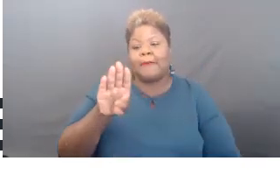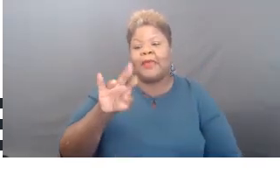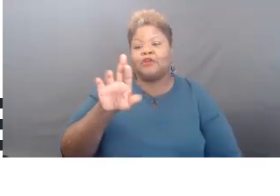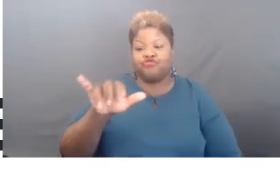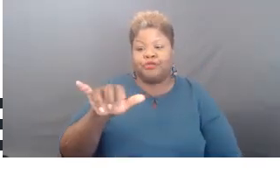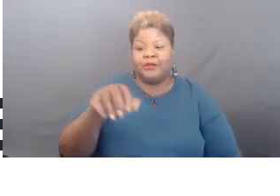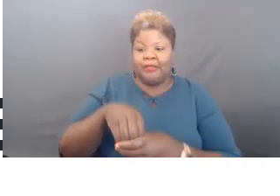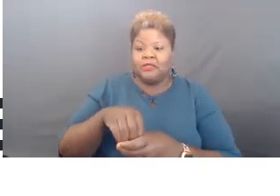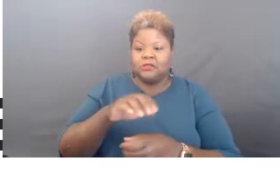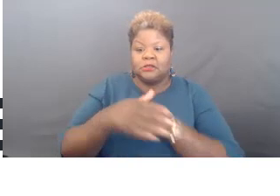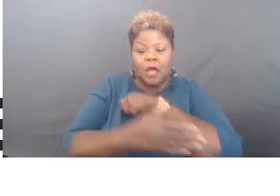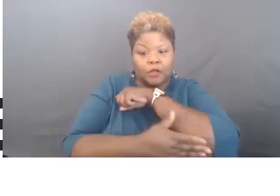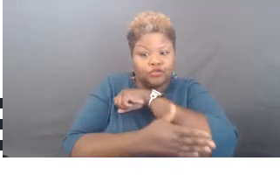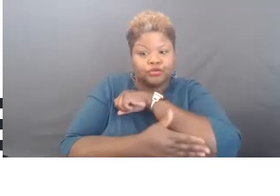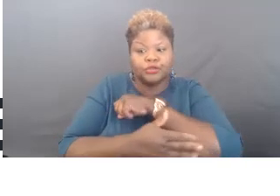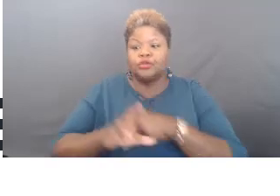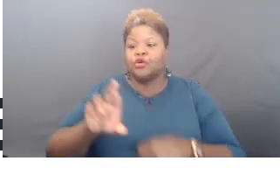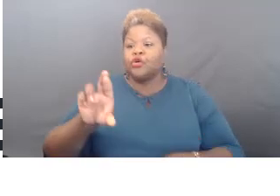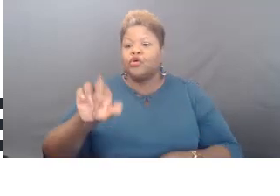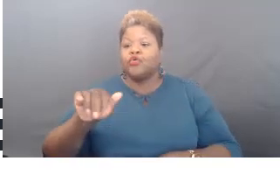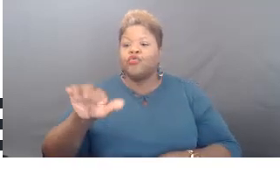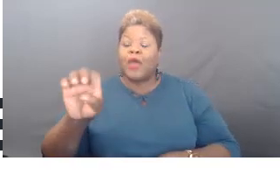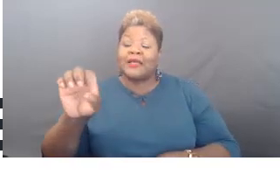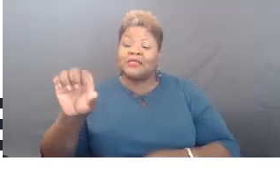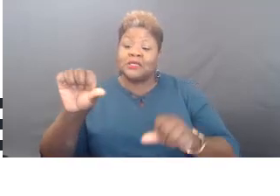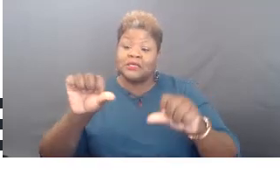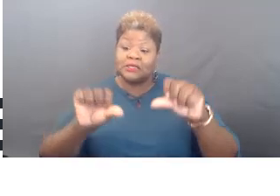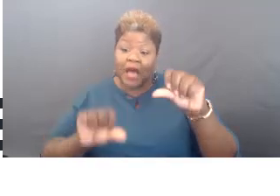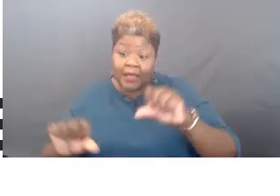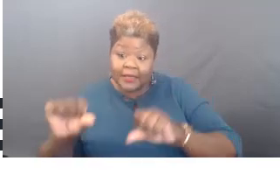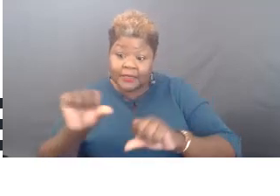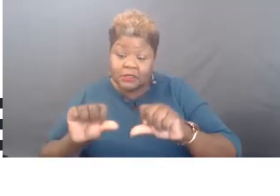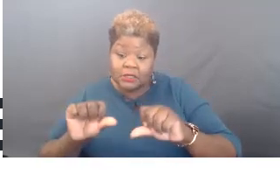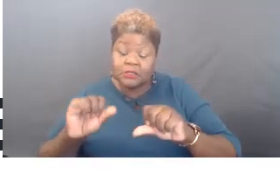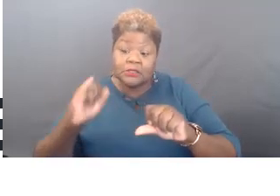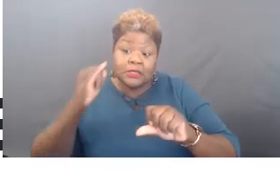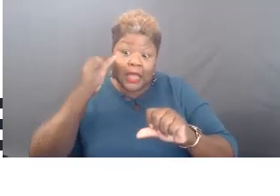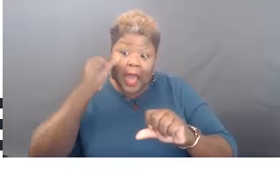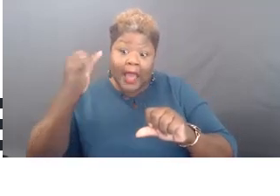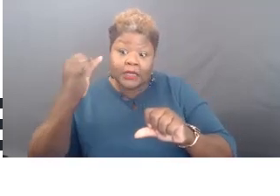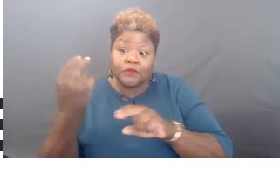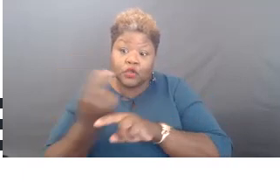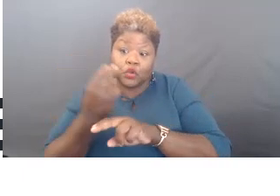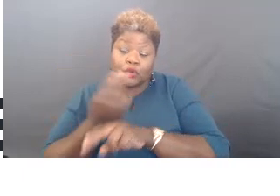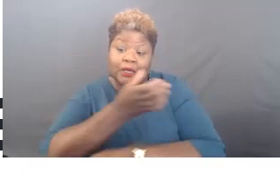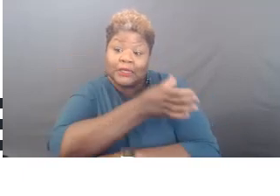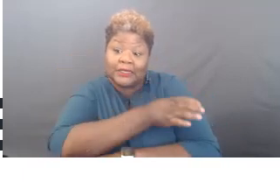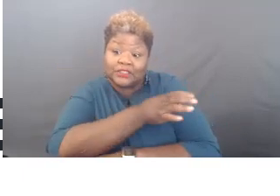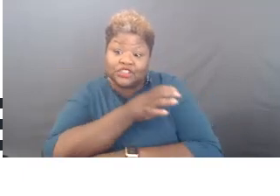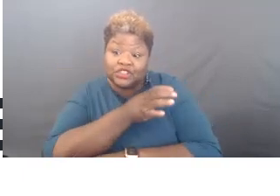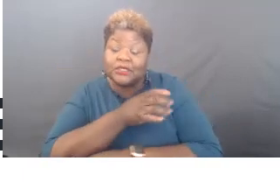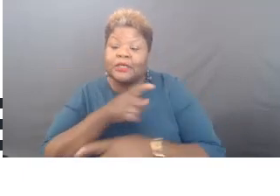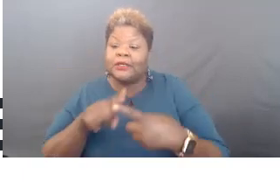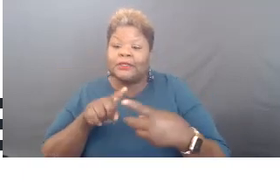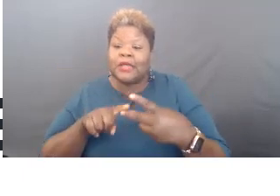globally. Race science was the idea of using clinicians and medical jargon to diagnose